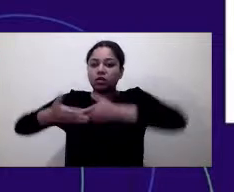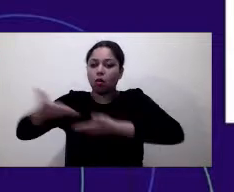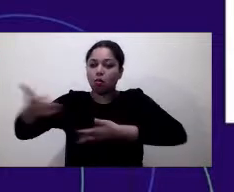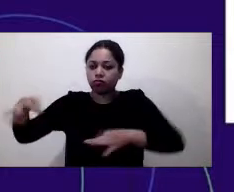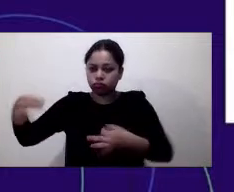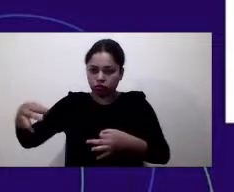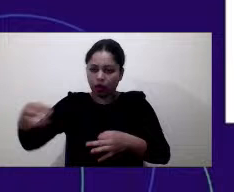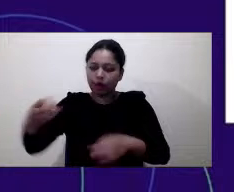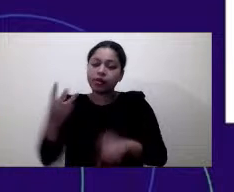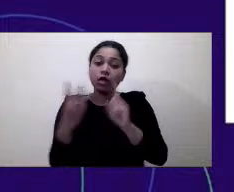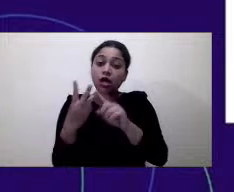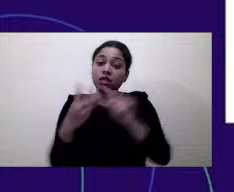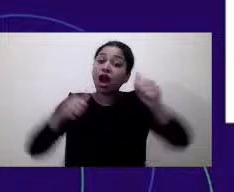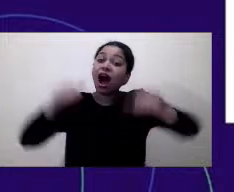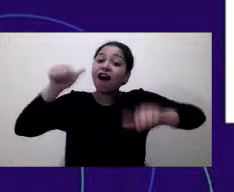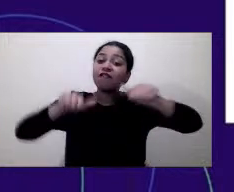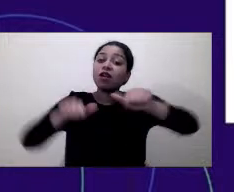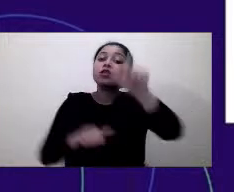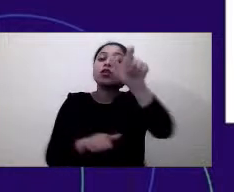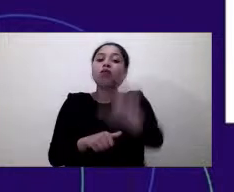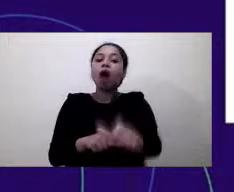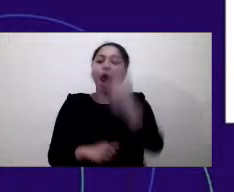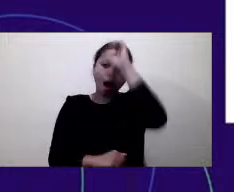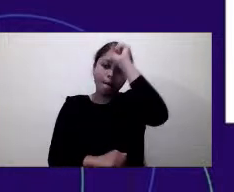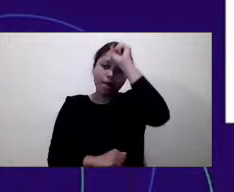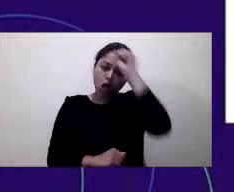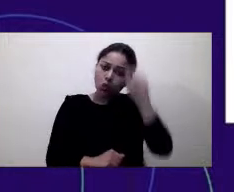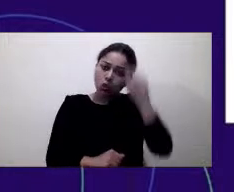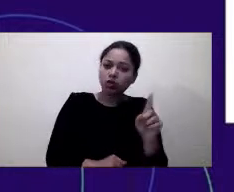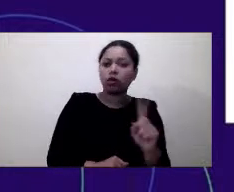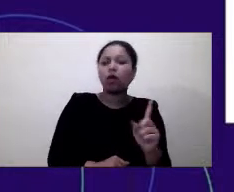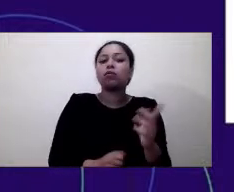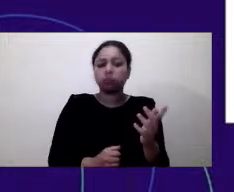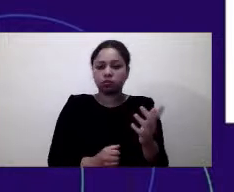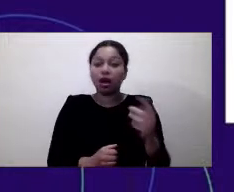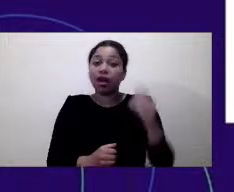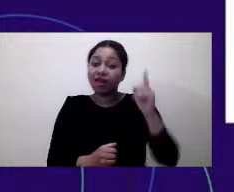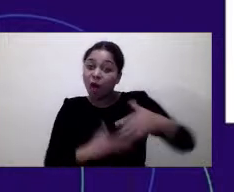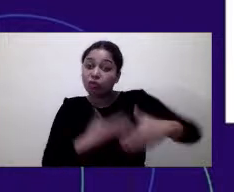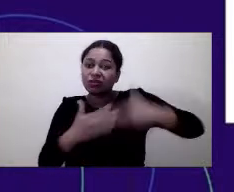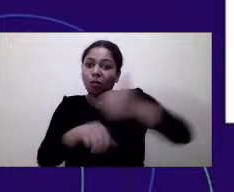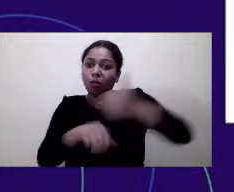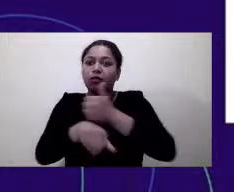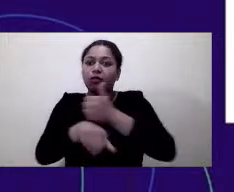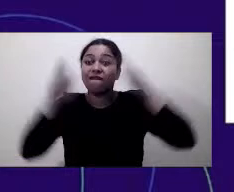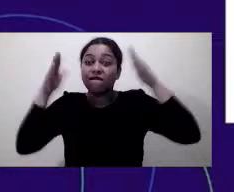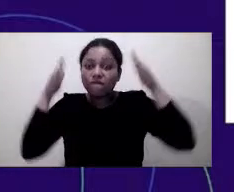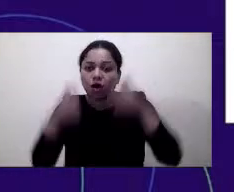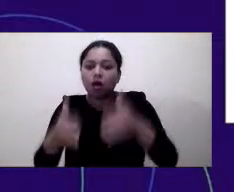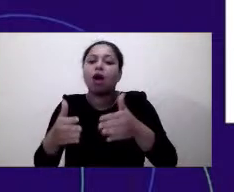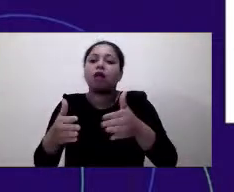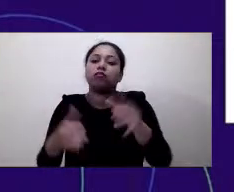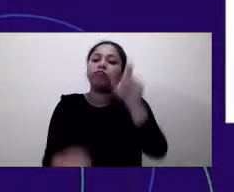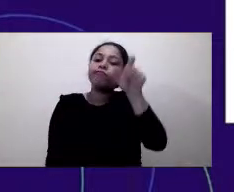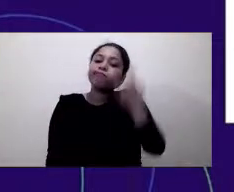as learning, which has this professional development component and focus on teacher agency.